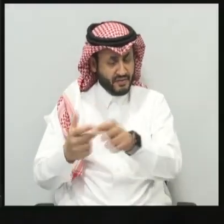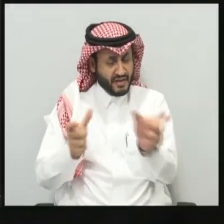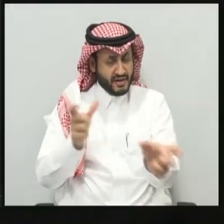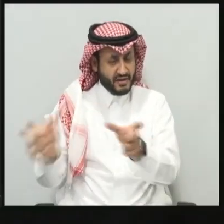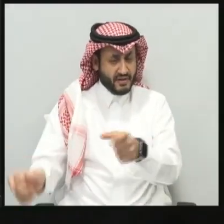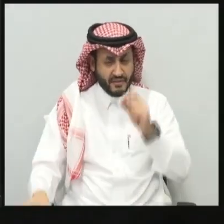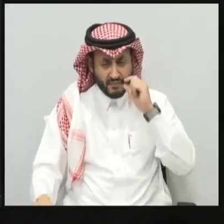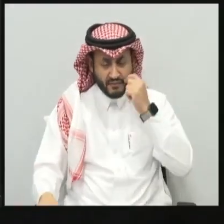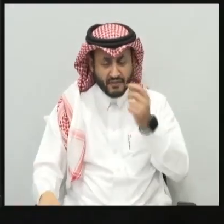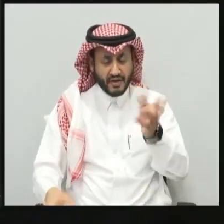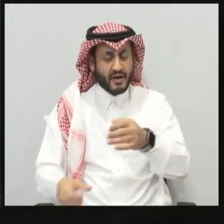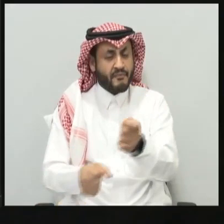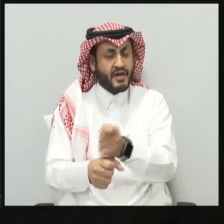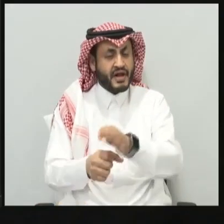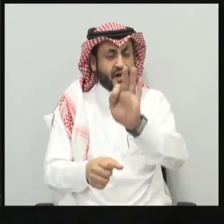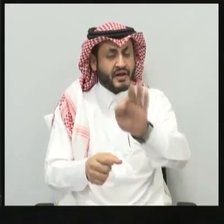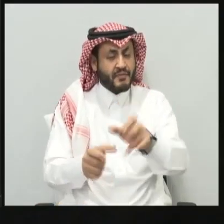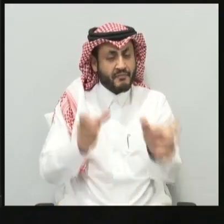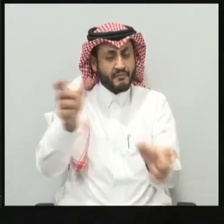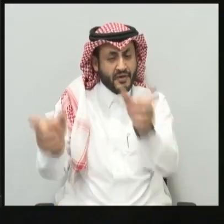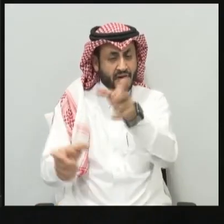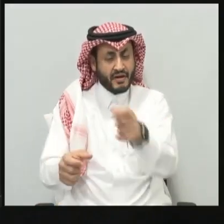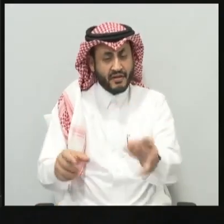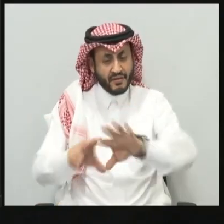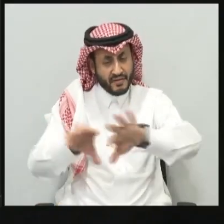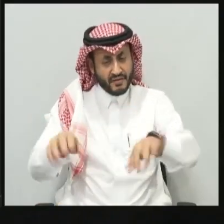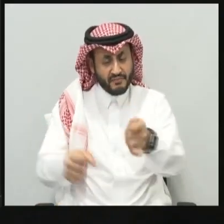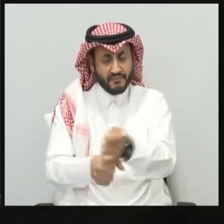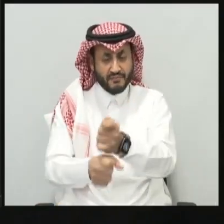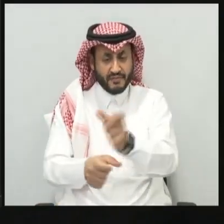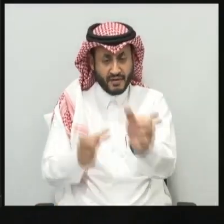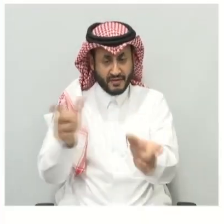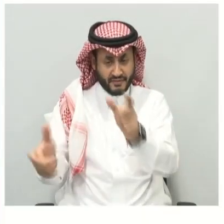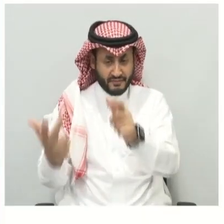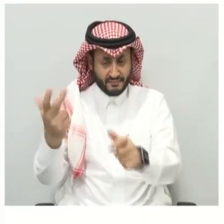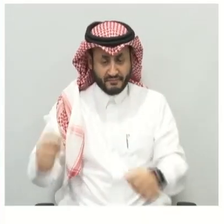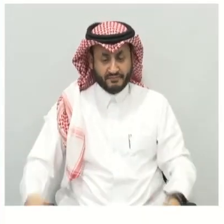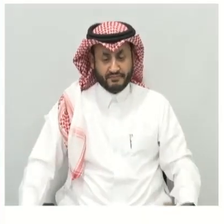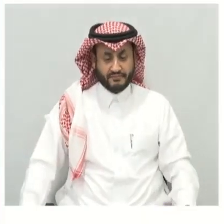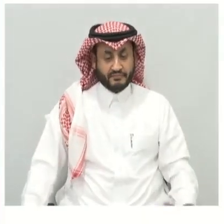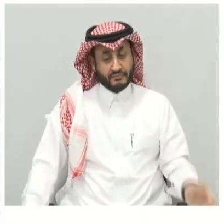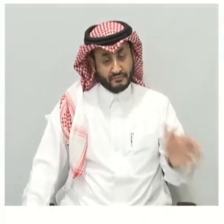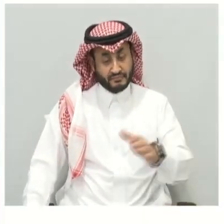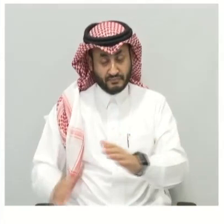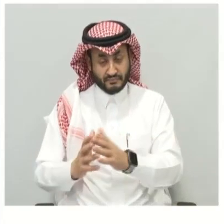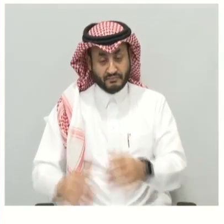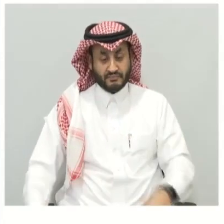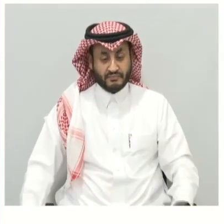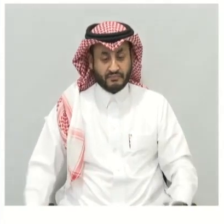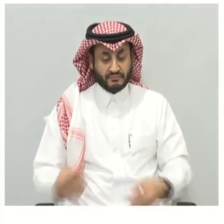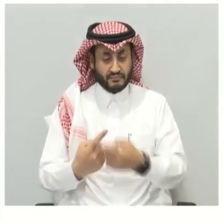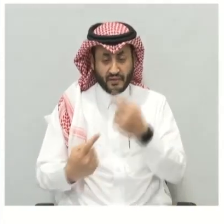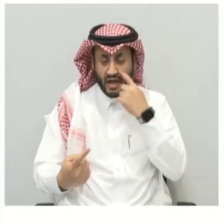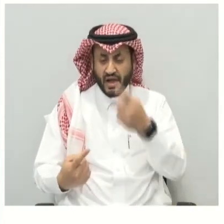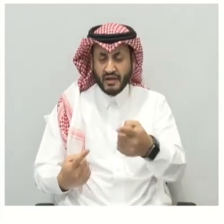different job in also three different places. We'll see also a couple more. So the first one